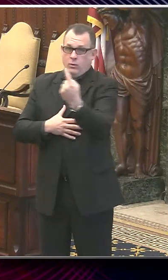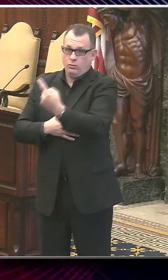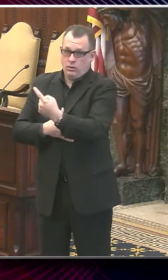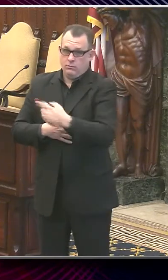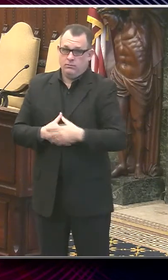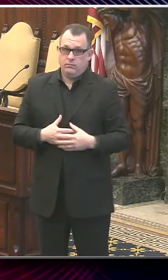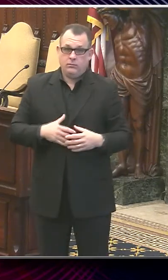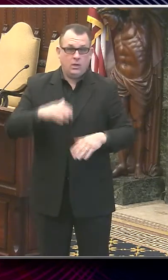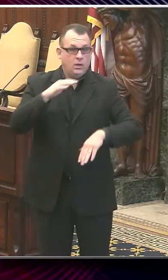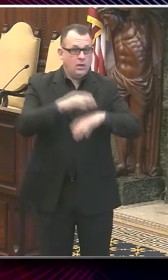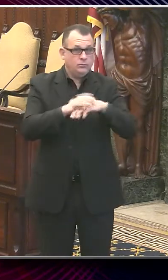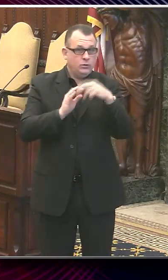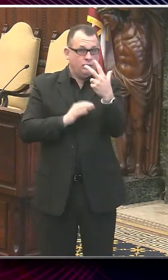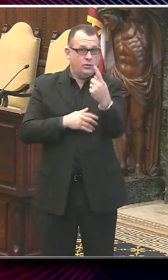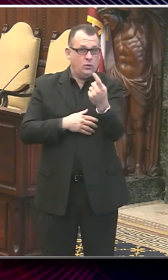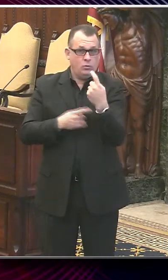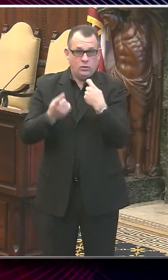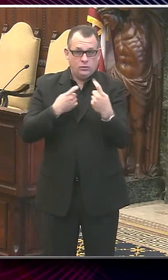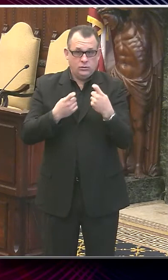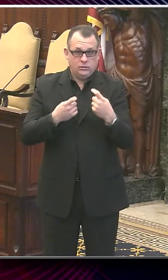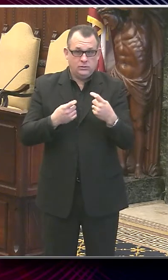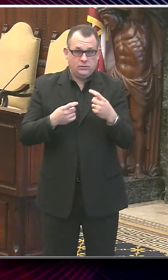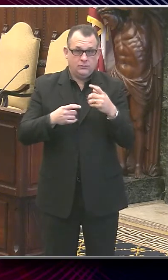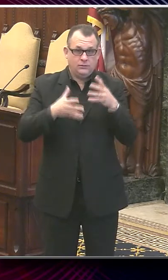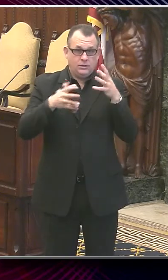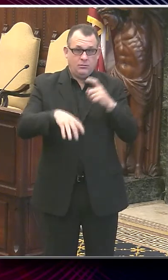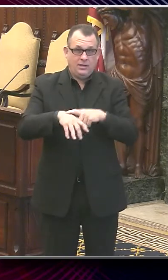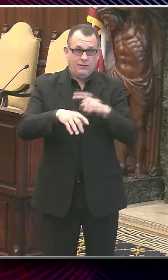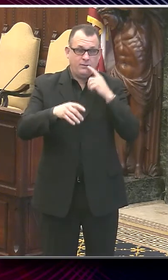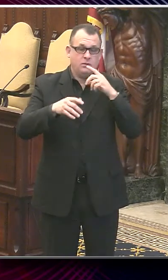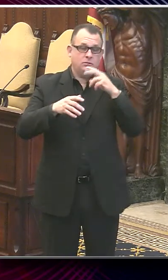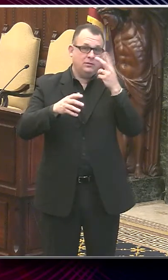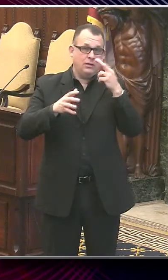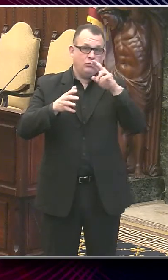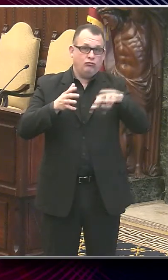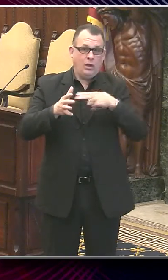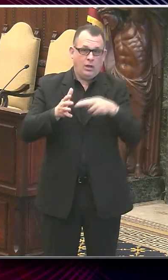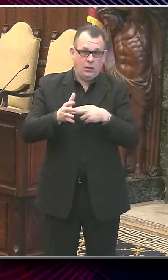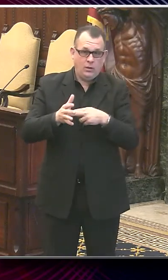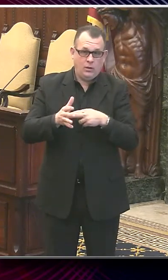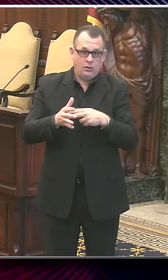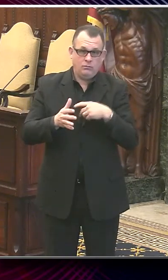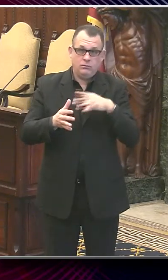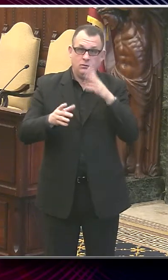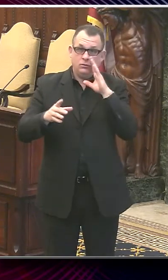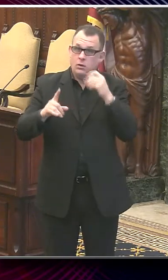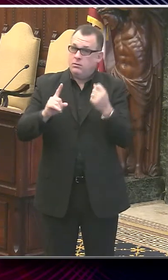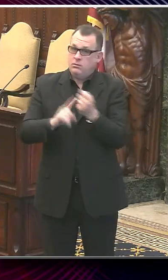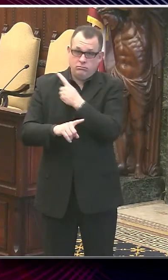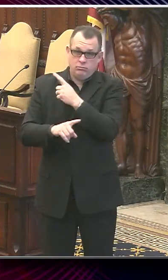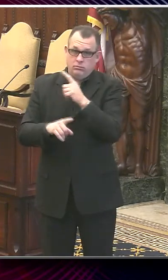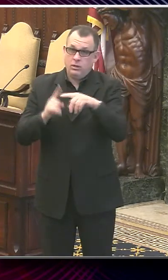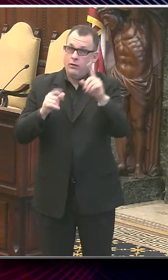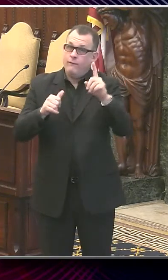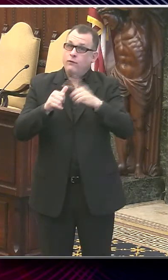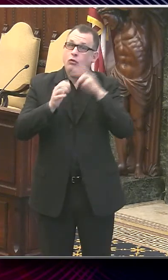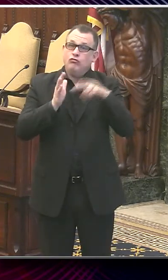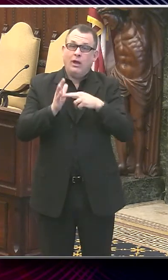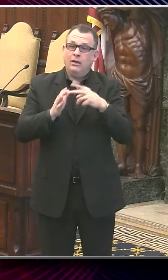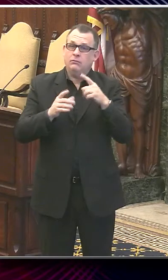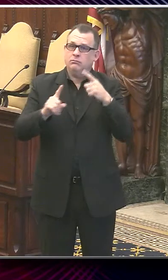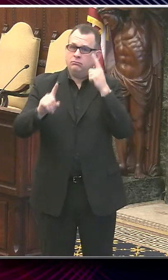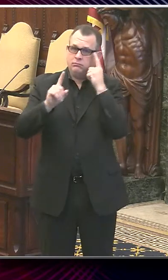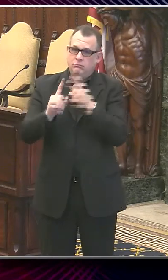for a second round, we can open it up to others and to topics not related to the